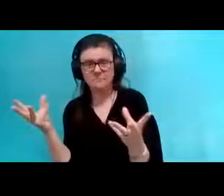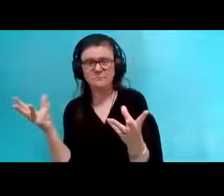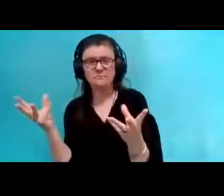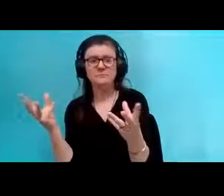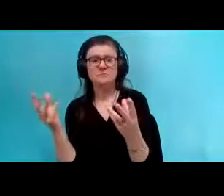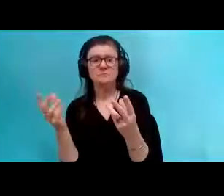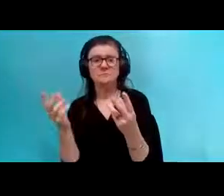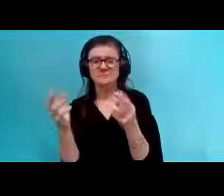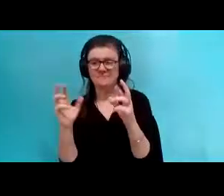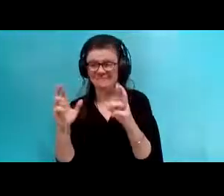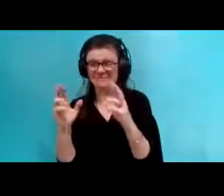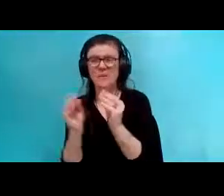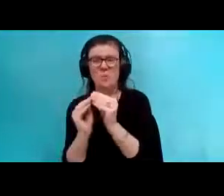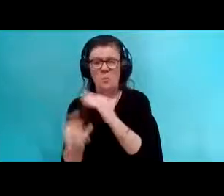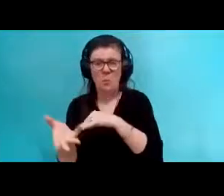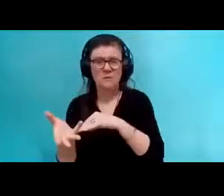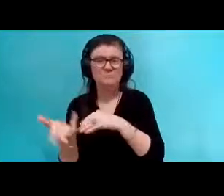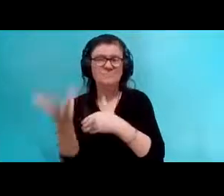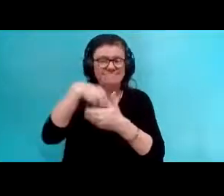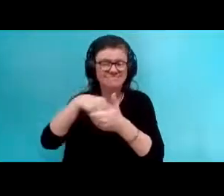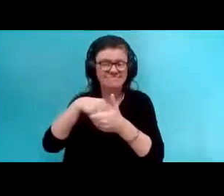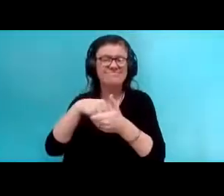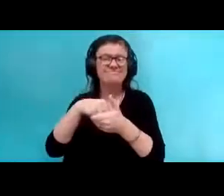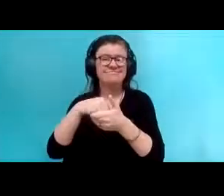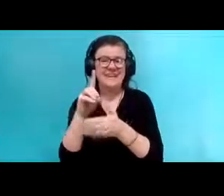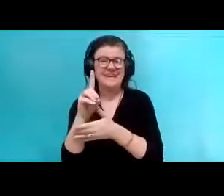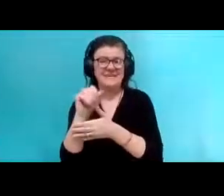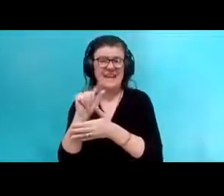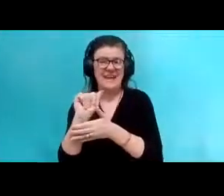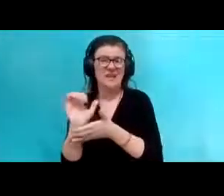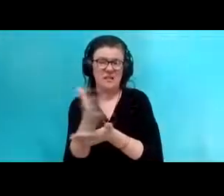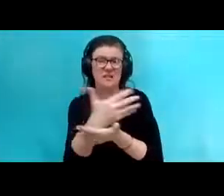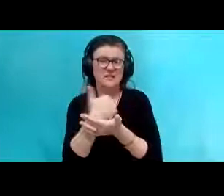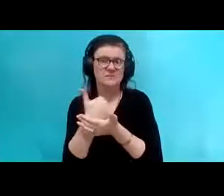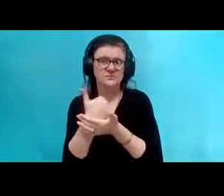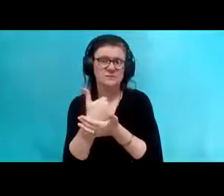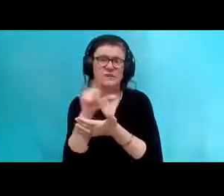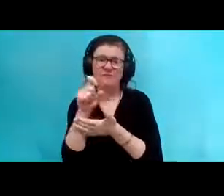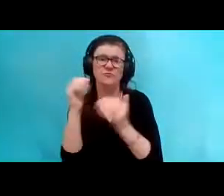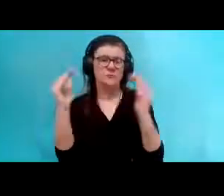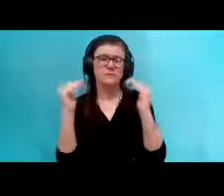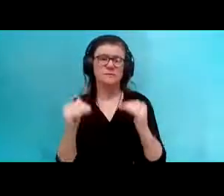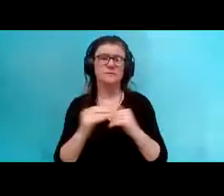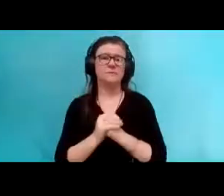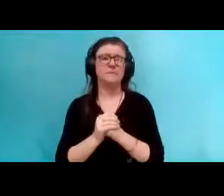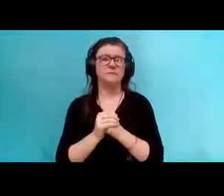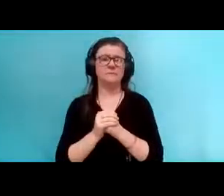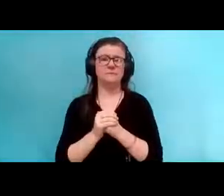improve more inclusive data collection approaches. Next slide.